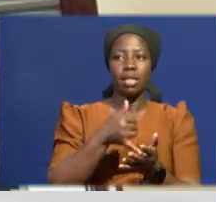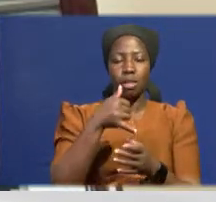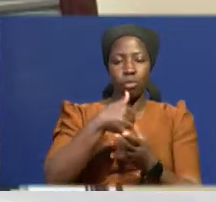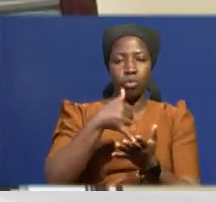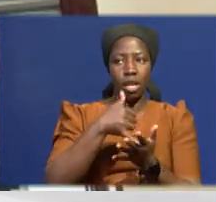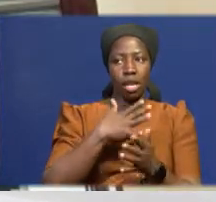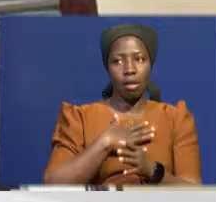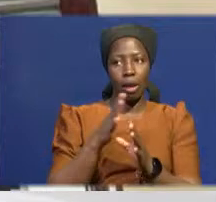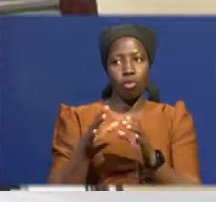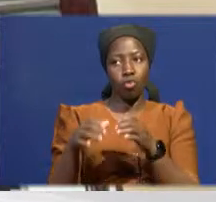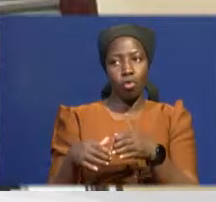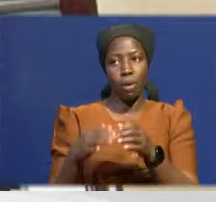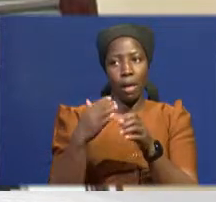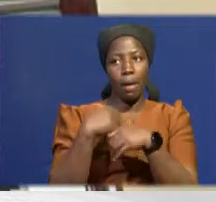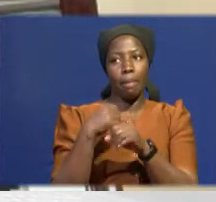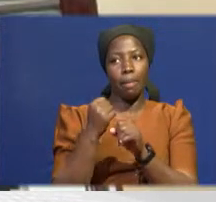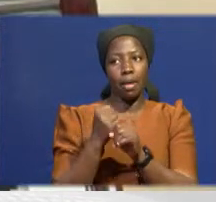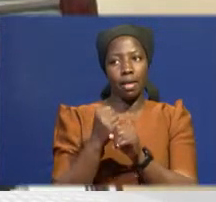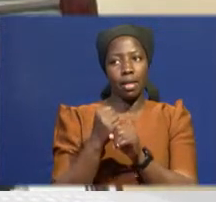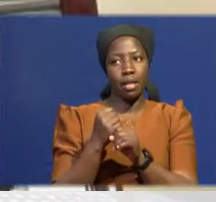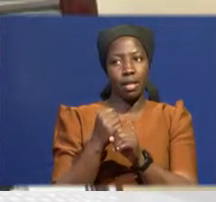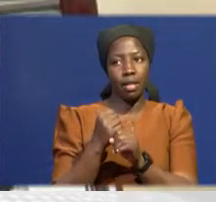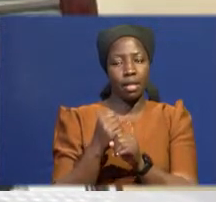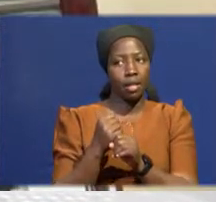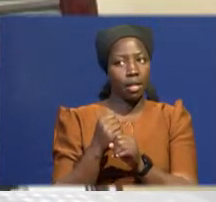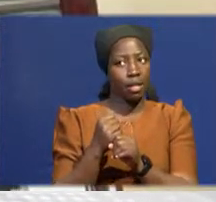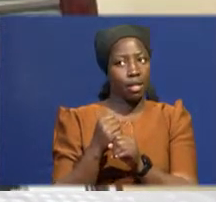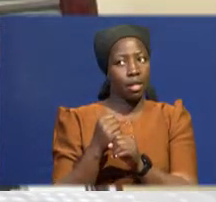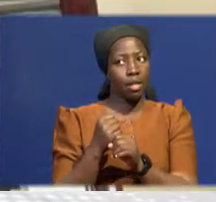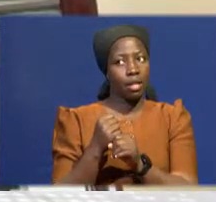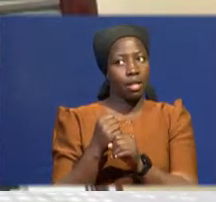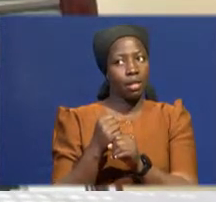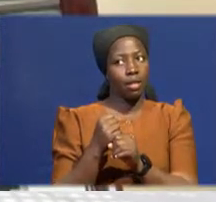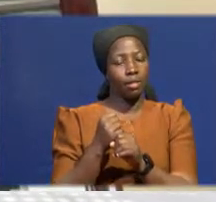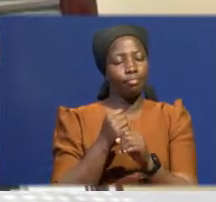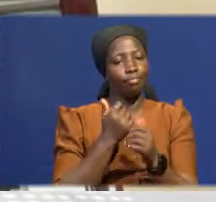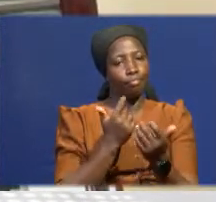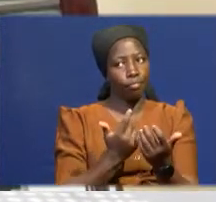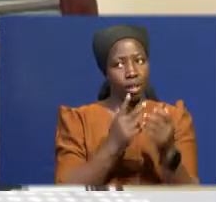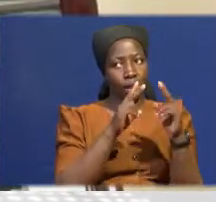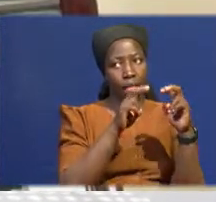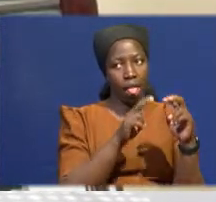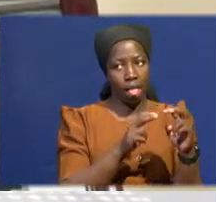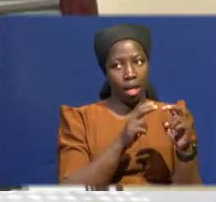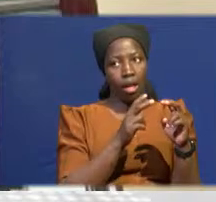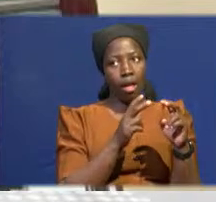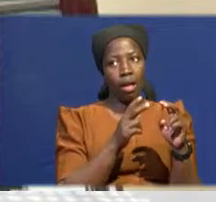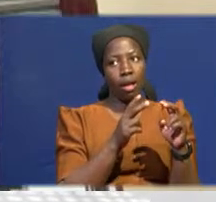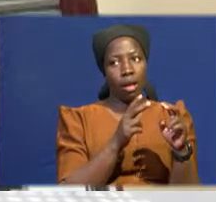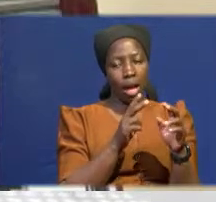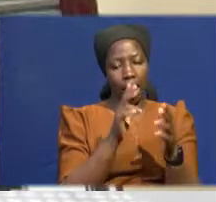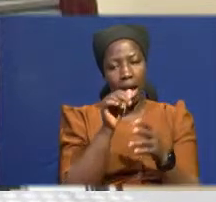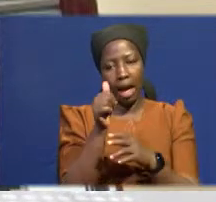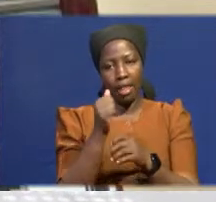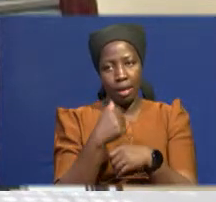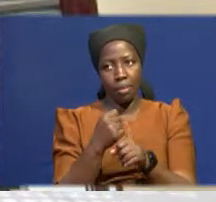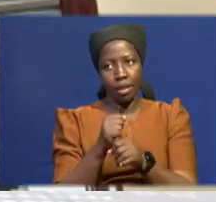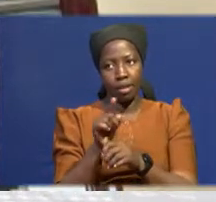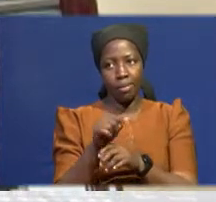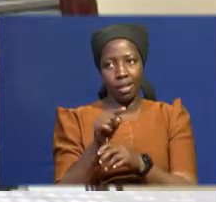the scene, making scenes safe, before then we can intervene, unless, of course, there's a life-threatening